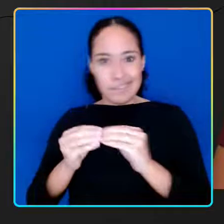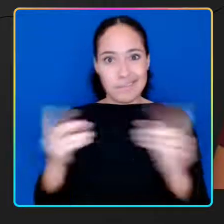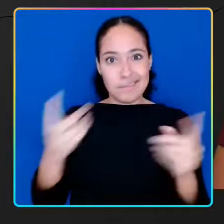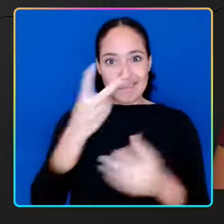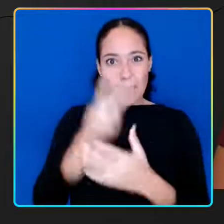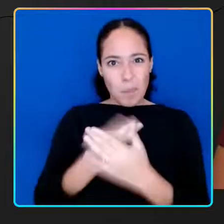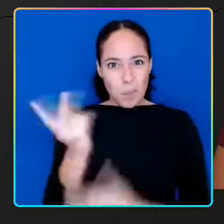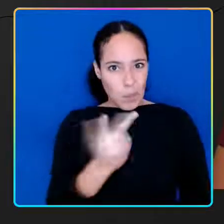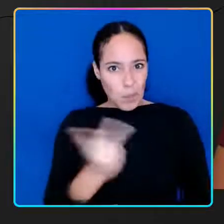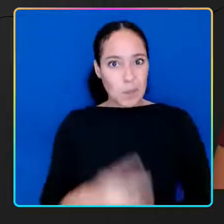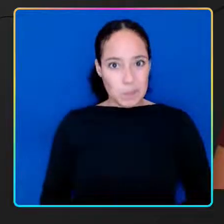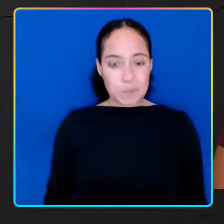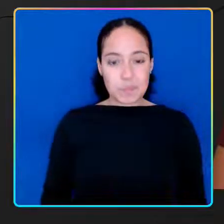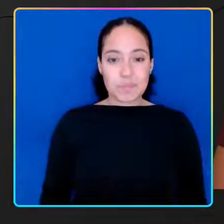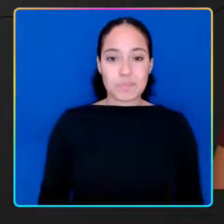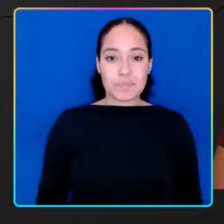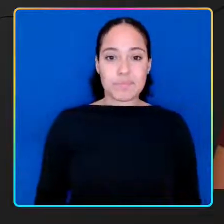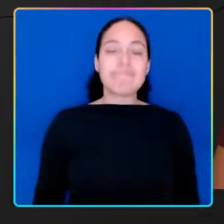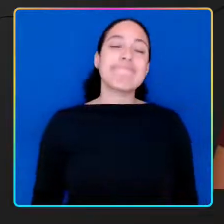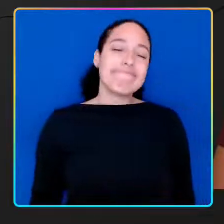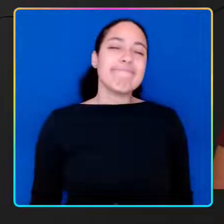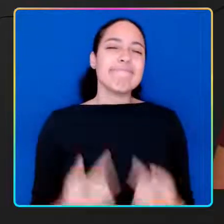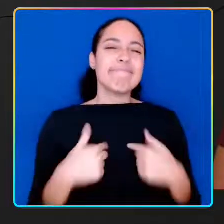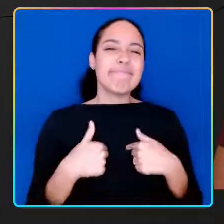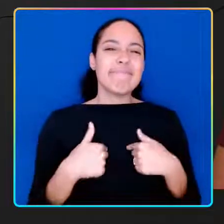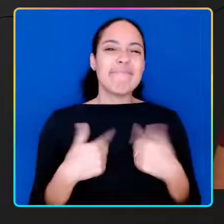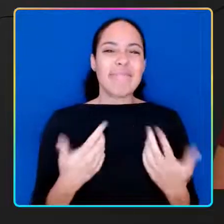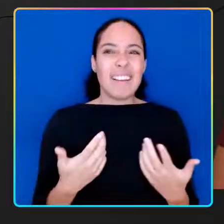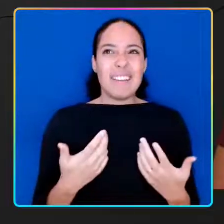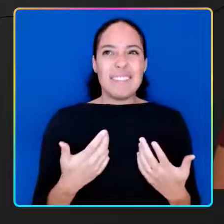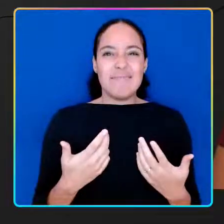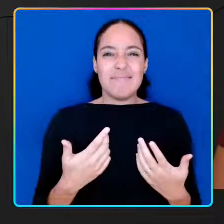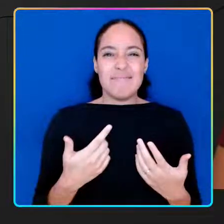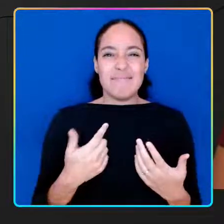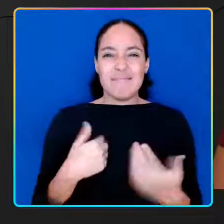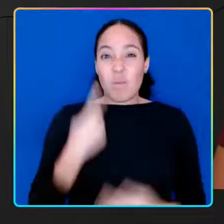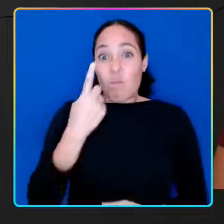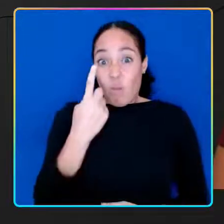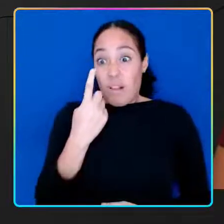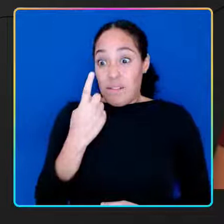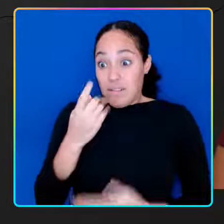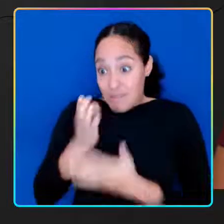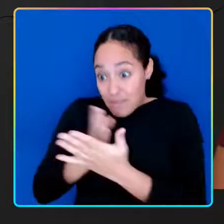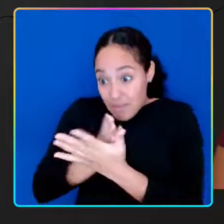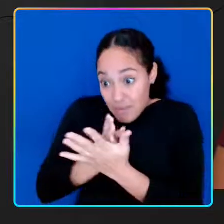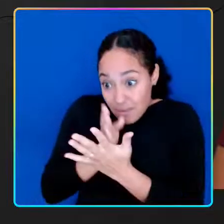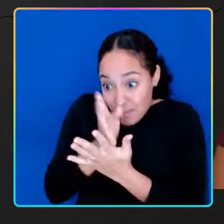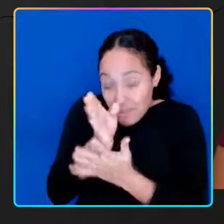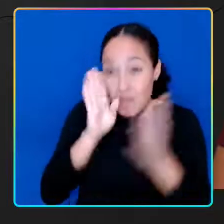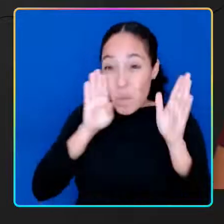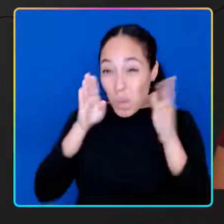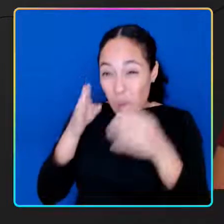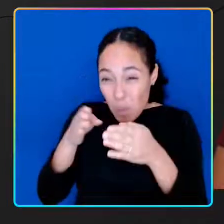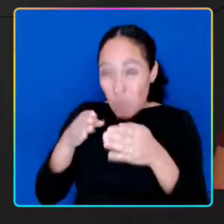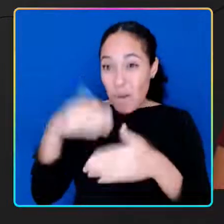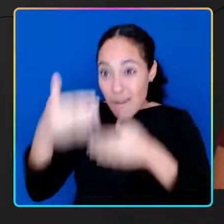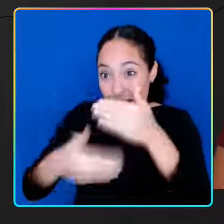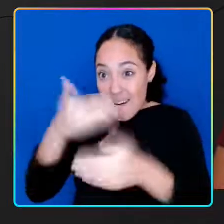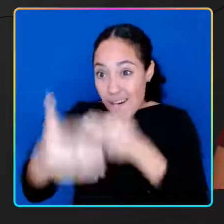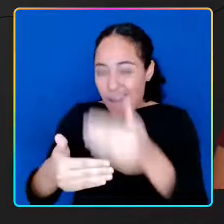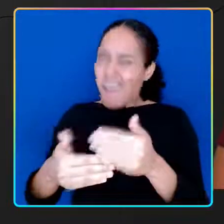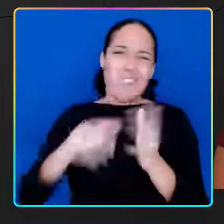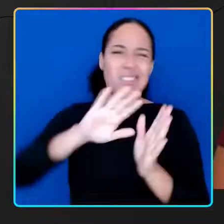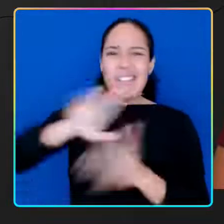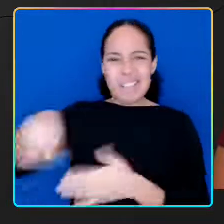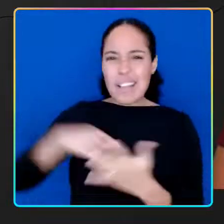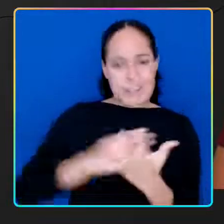again, I'm kind of in this unique space where I just really like doing a bunch of different things and not focusing on one thing too in depth. Otherwise, like I